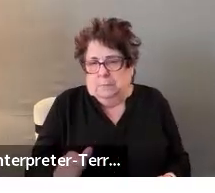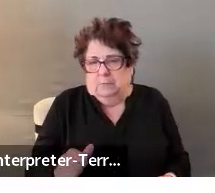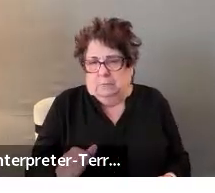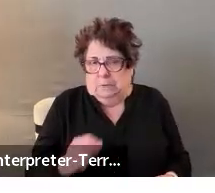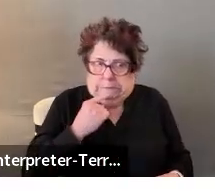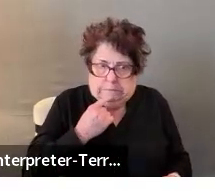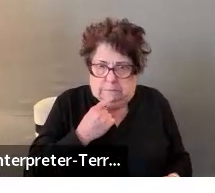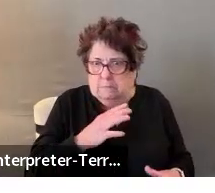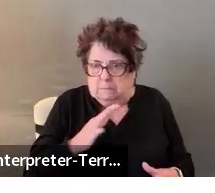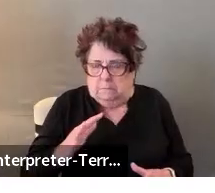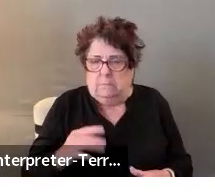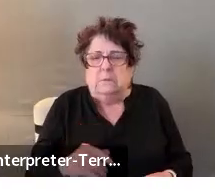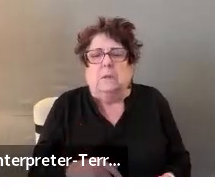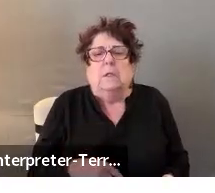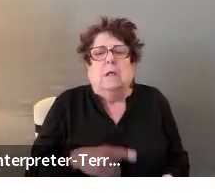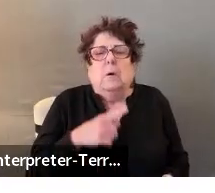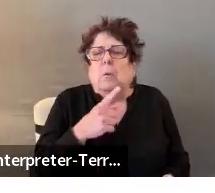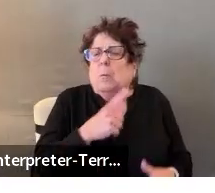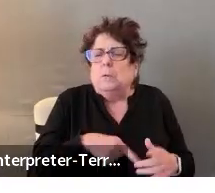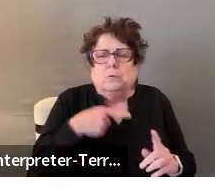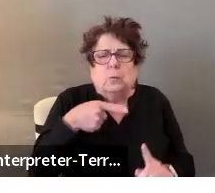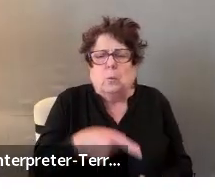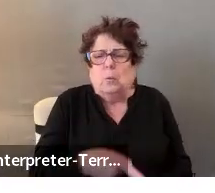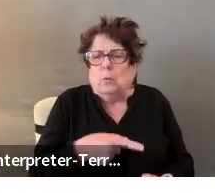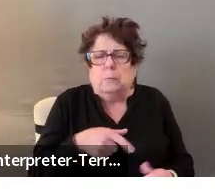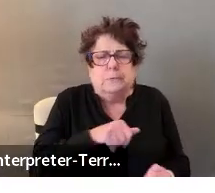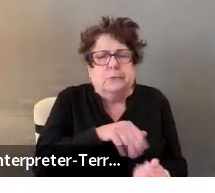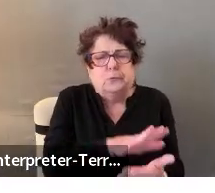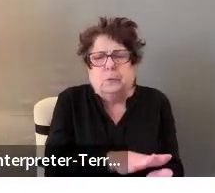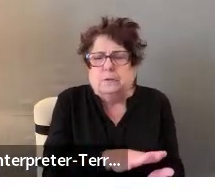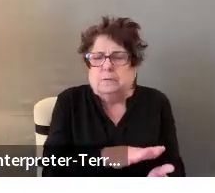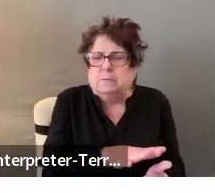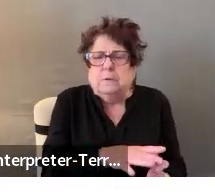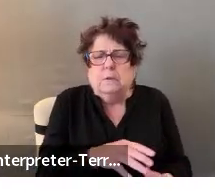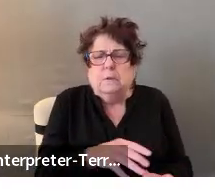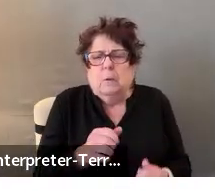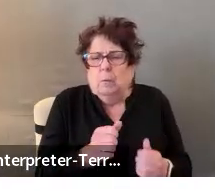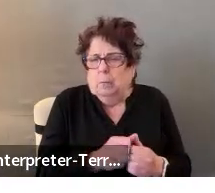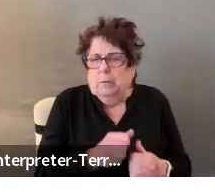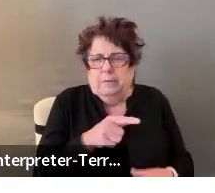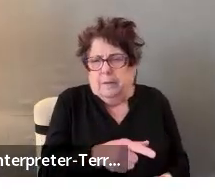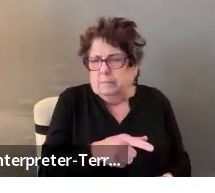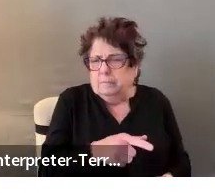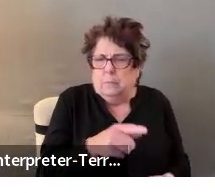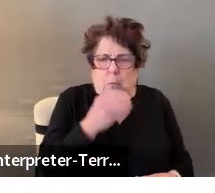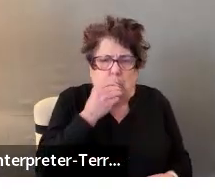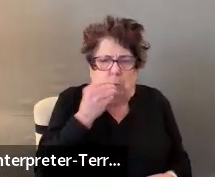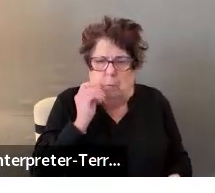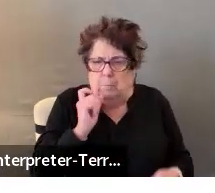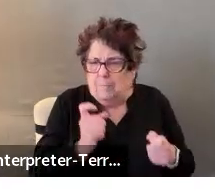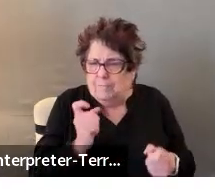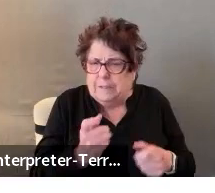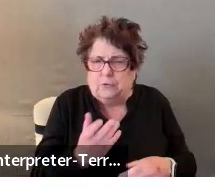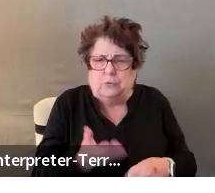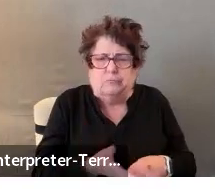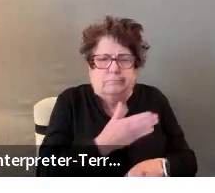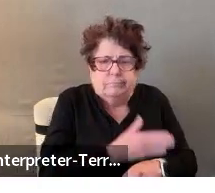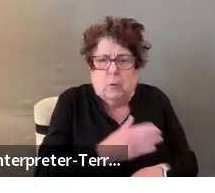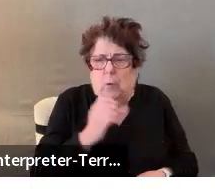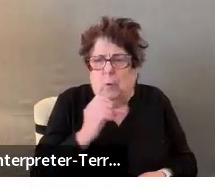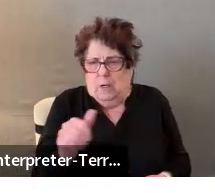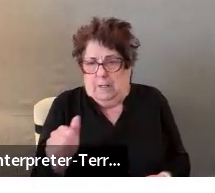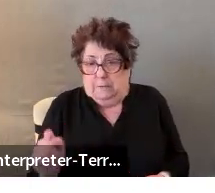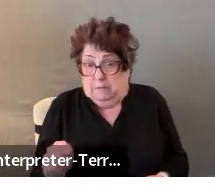Fourth, what is the goal to be addressed with the home modification or AT? Are the recommendations in response to health